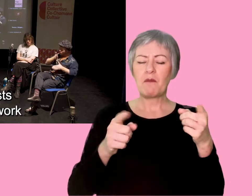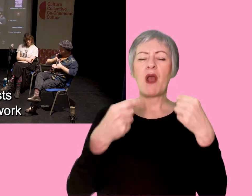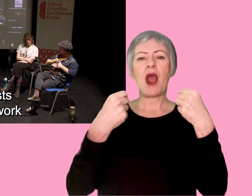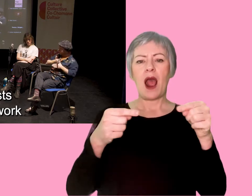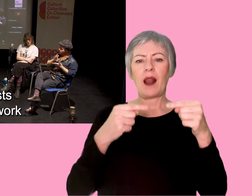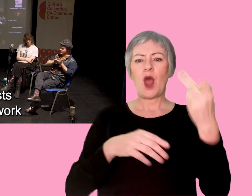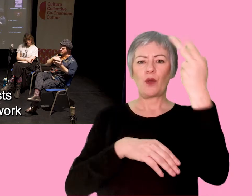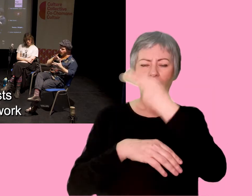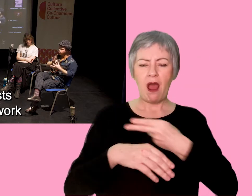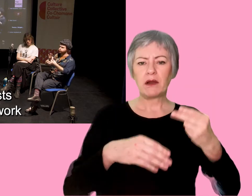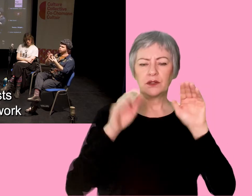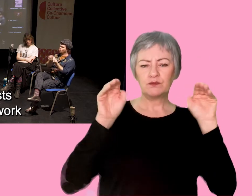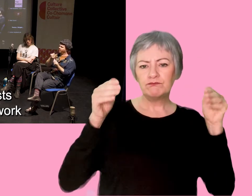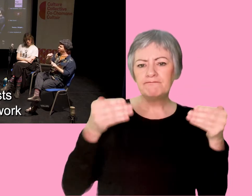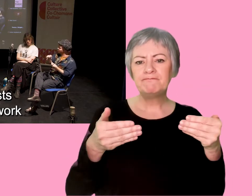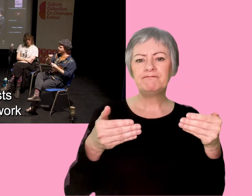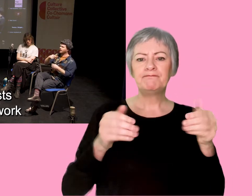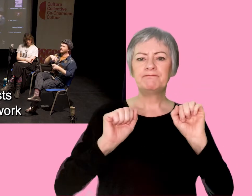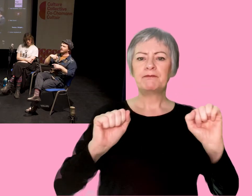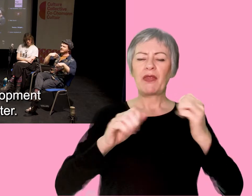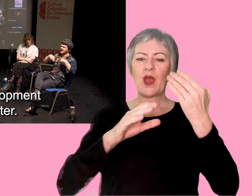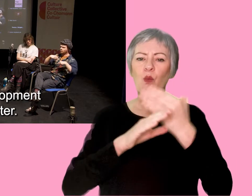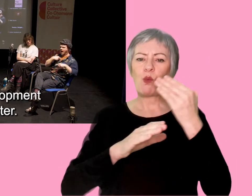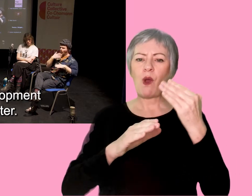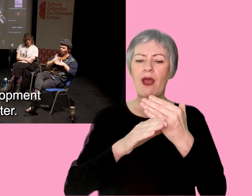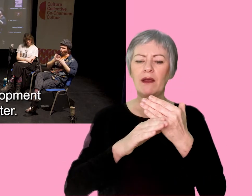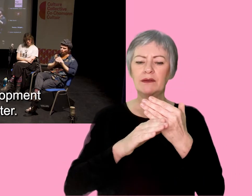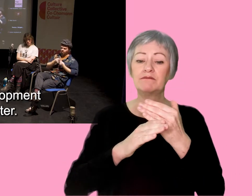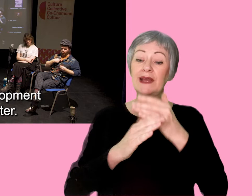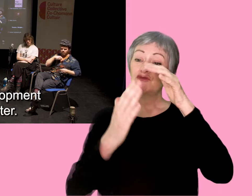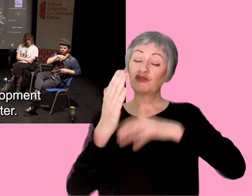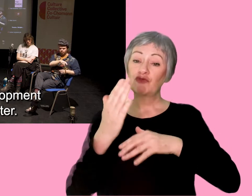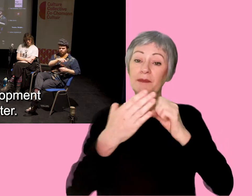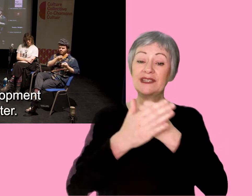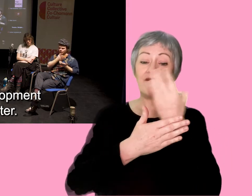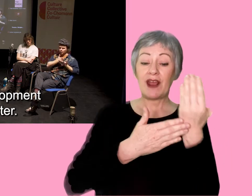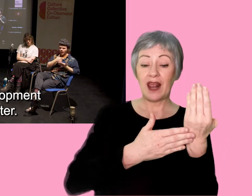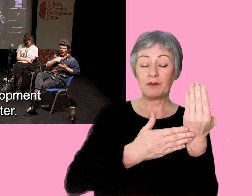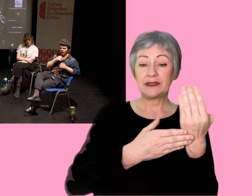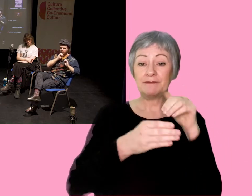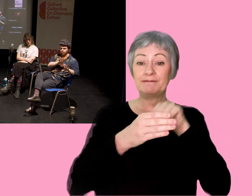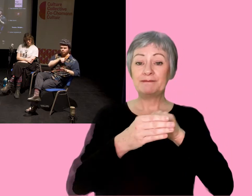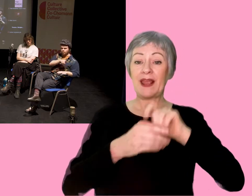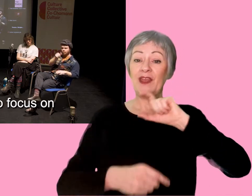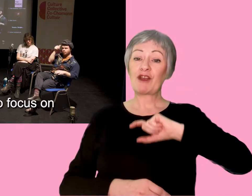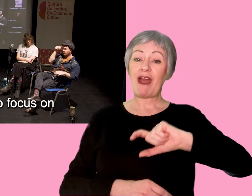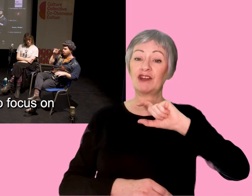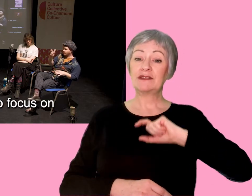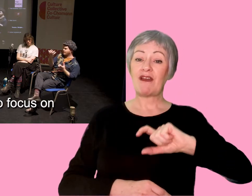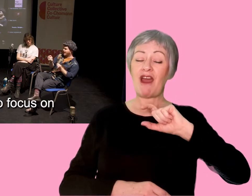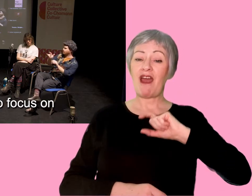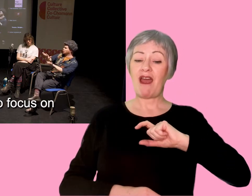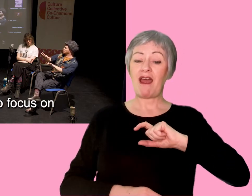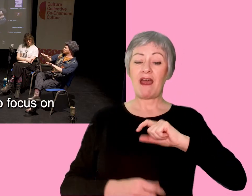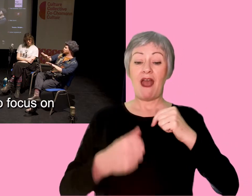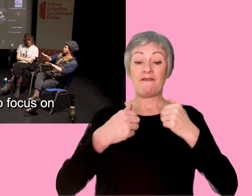the artist to focus on their work and their script development within their character, and for